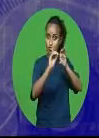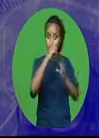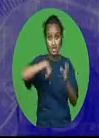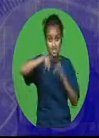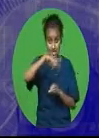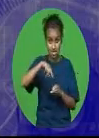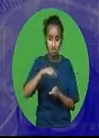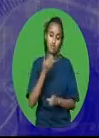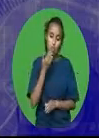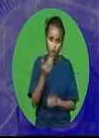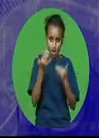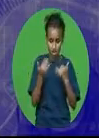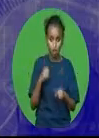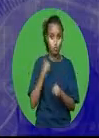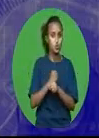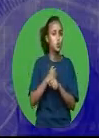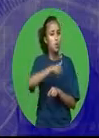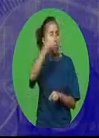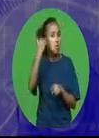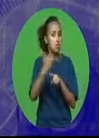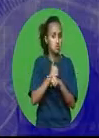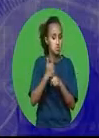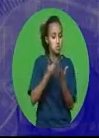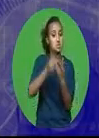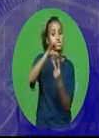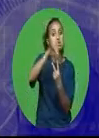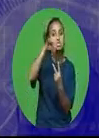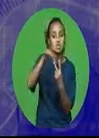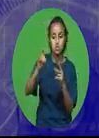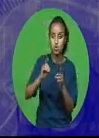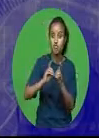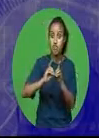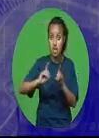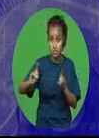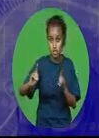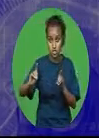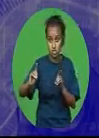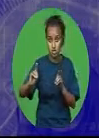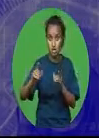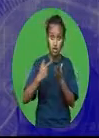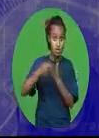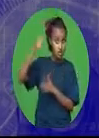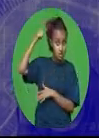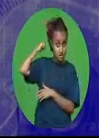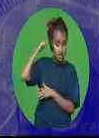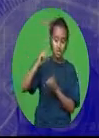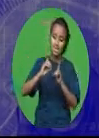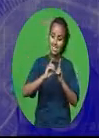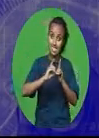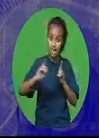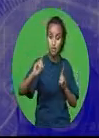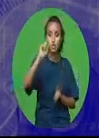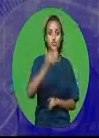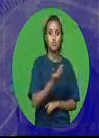Well, let's do some activities on the selection of dimensions. On the screen, the dimensions of